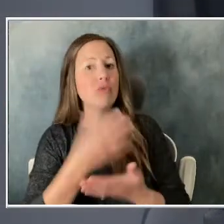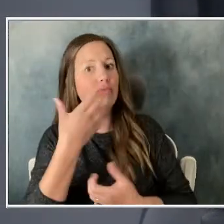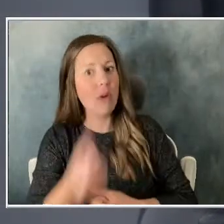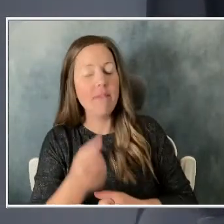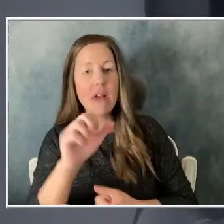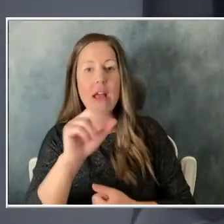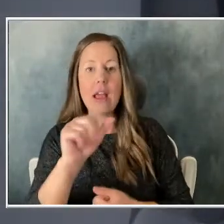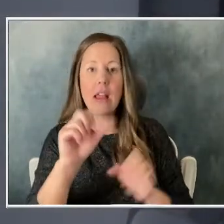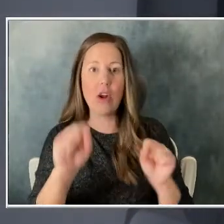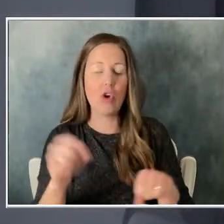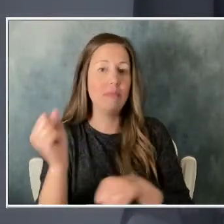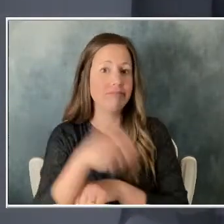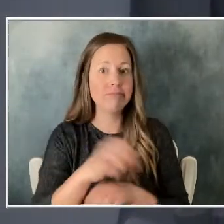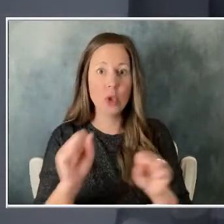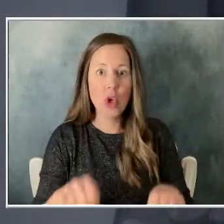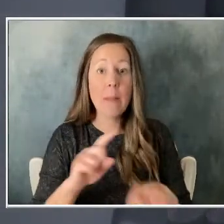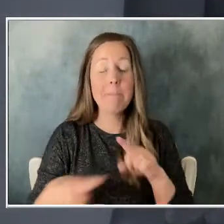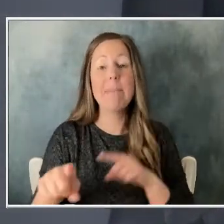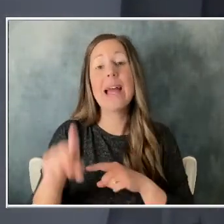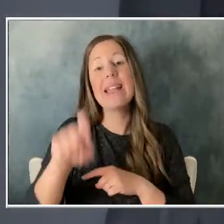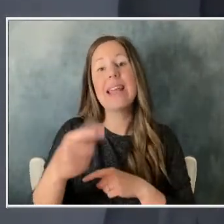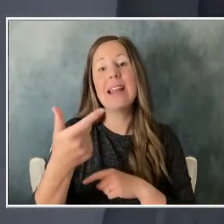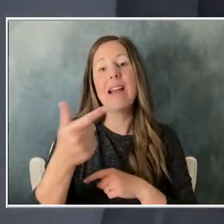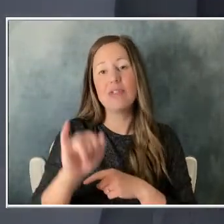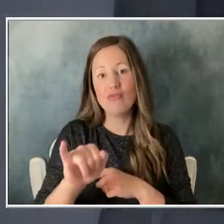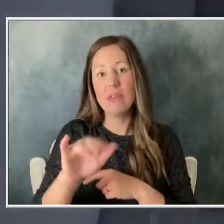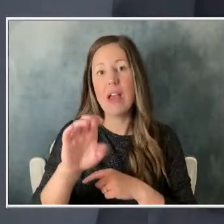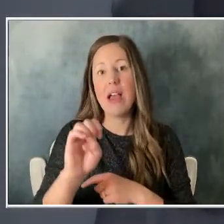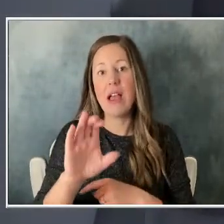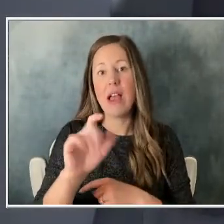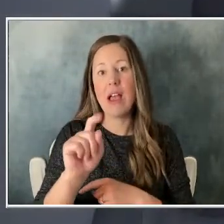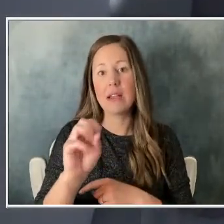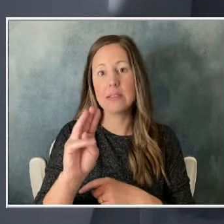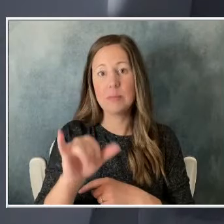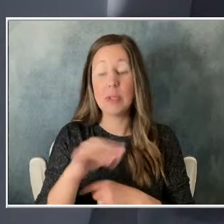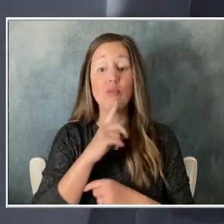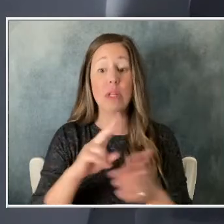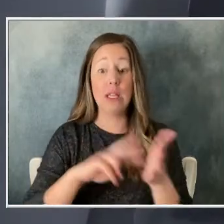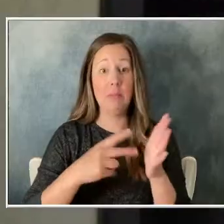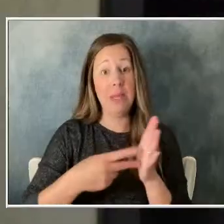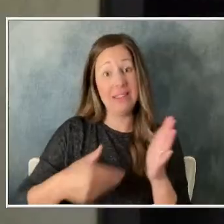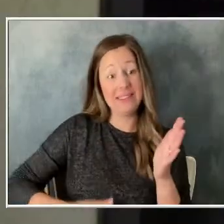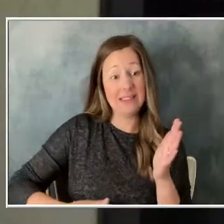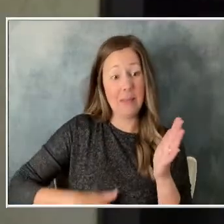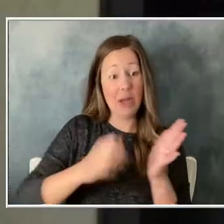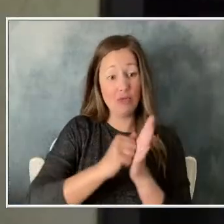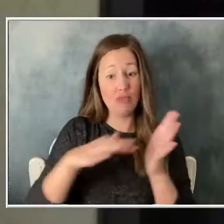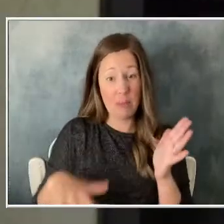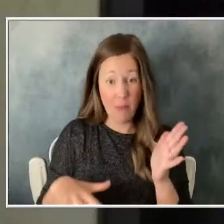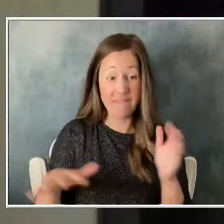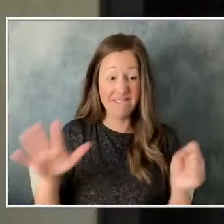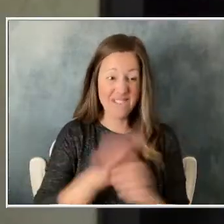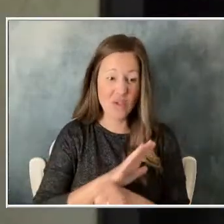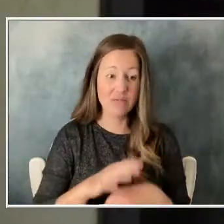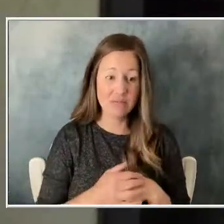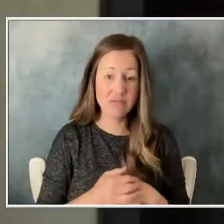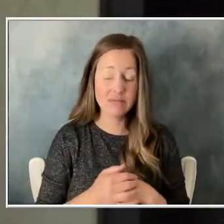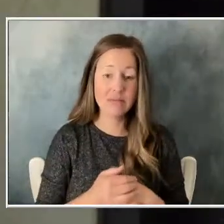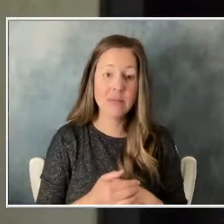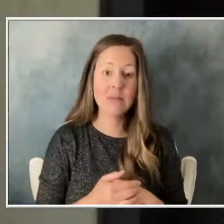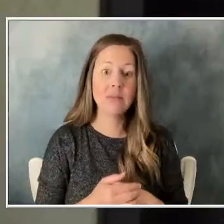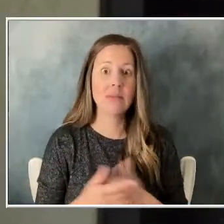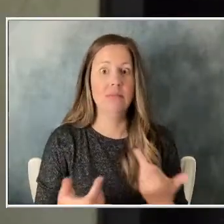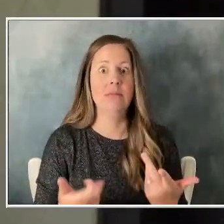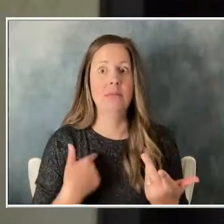so, she would need a gastrectomy. That's when doctors remove your stomach completely. Well, I was